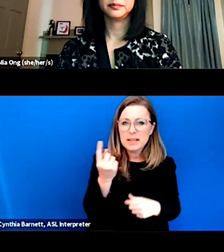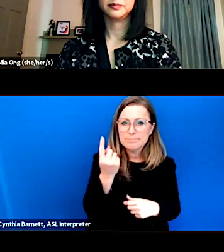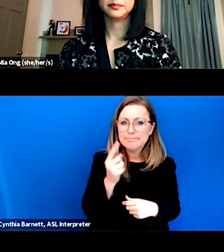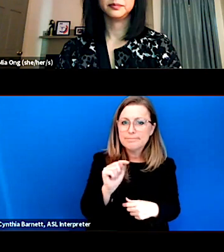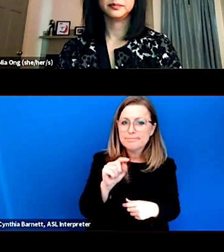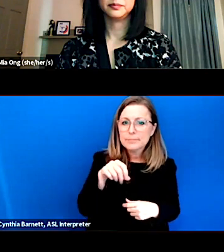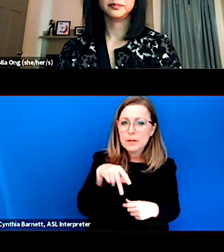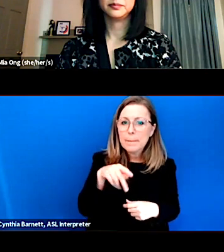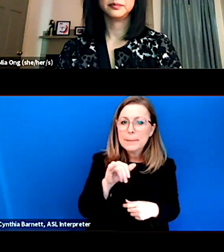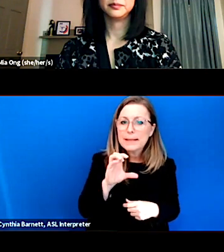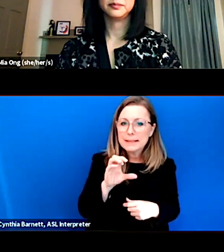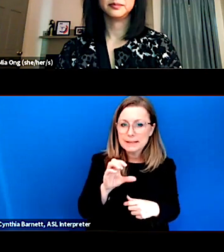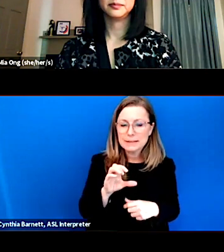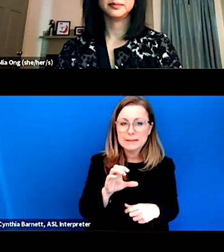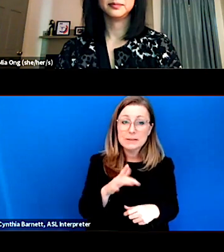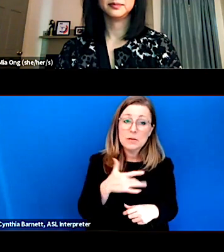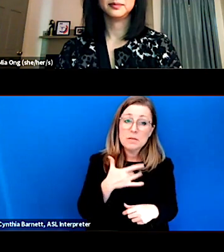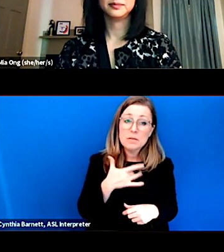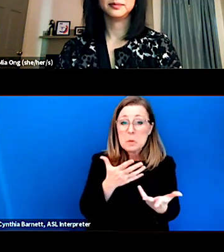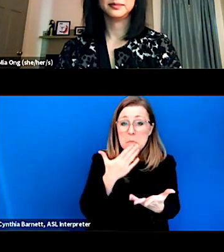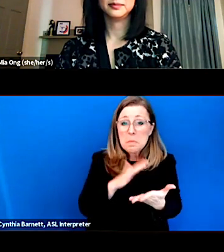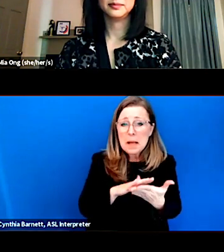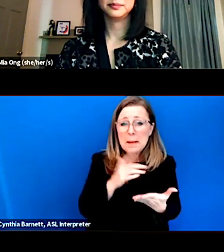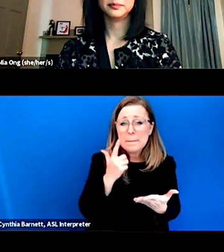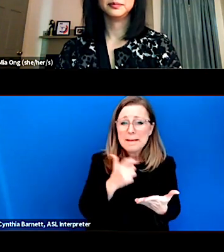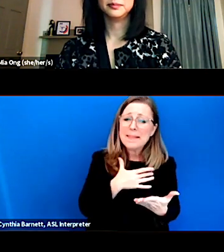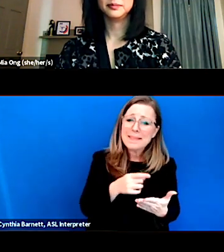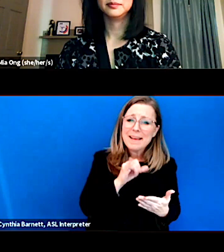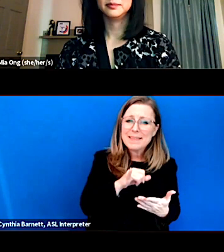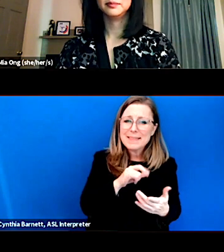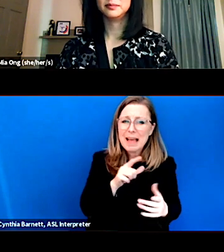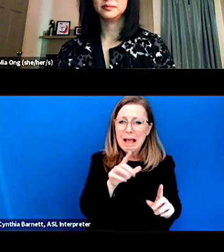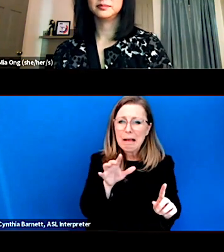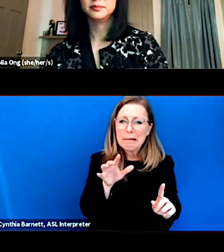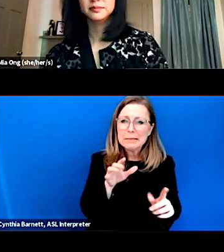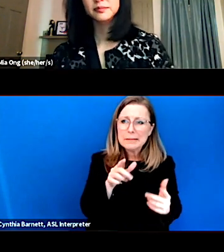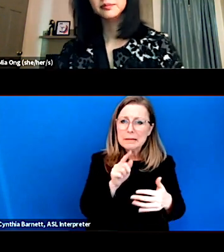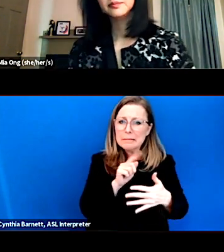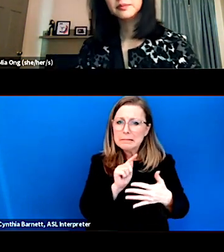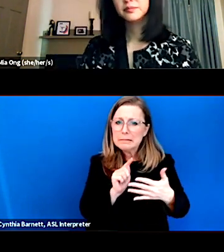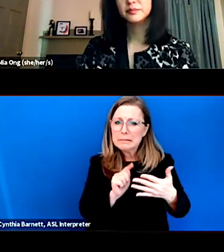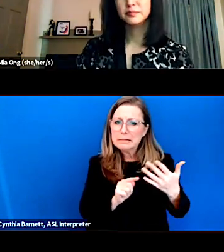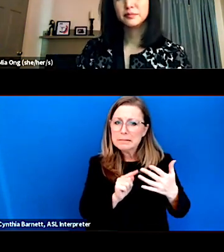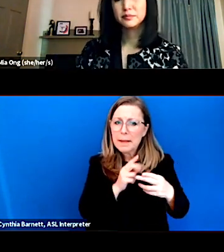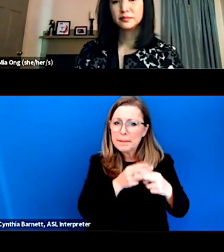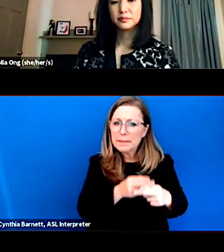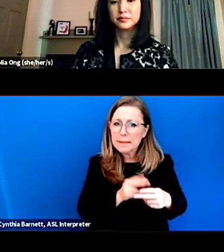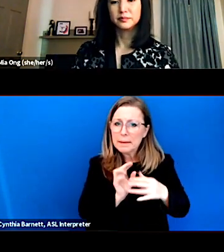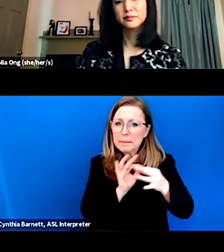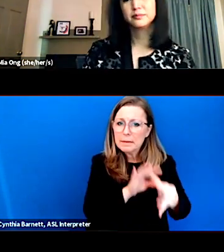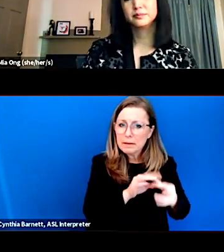that theme, but we need to eliminate it from our meta findings, right? So